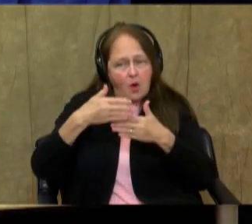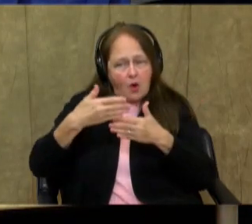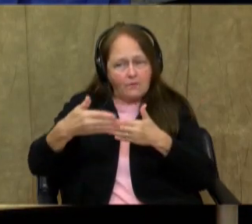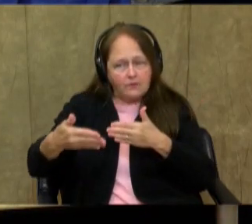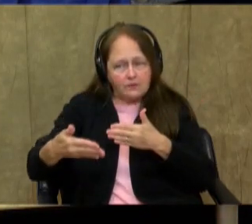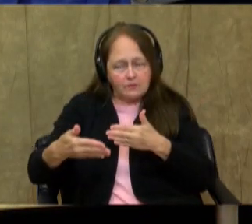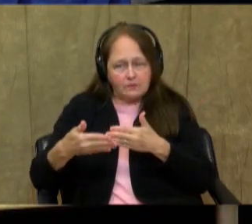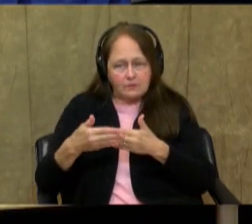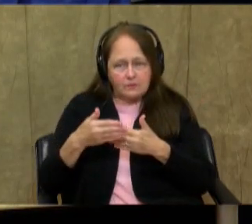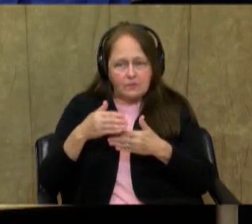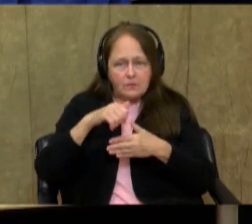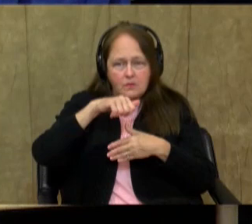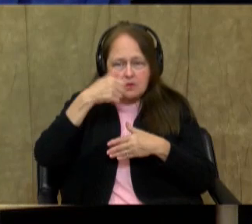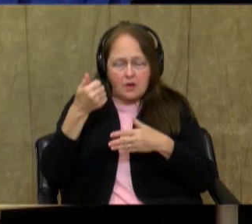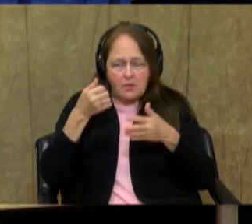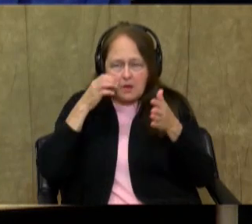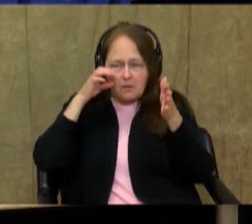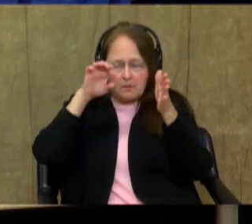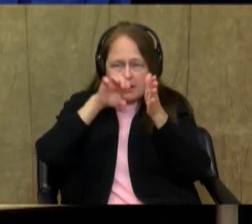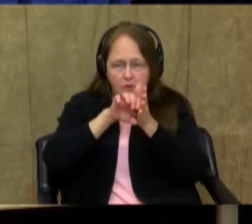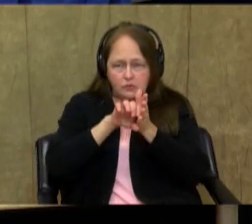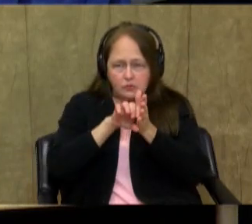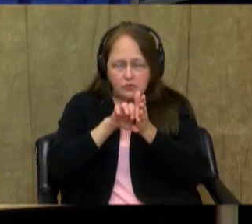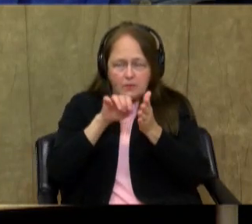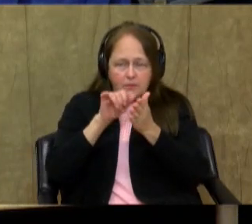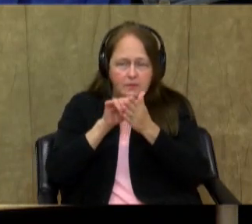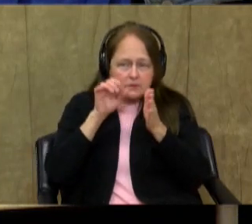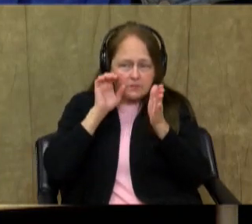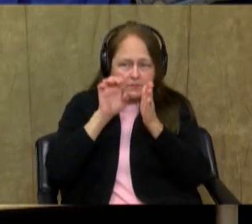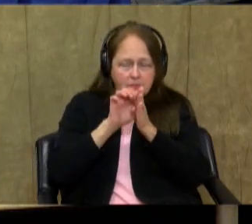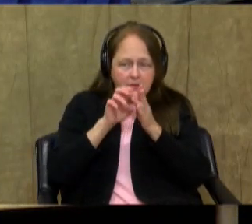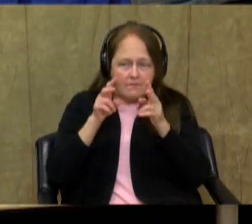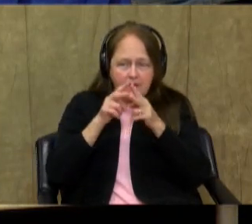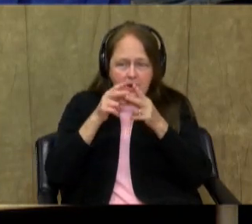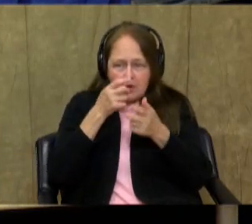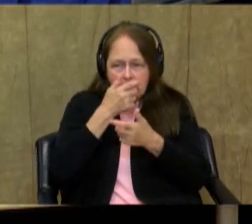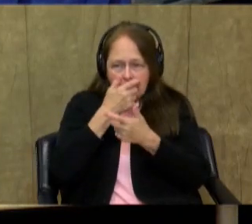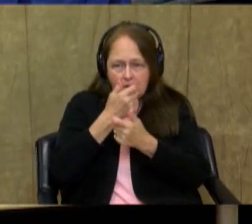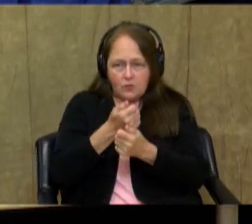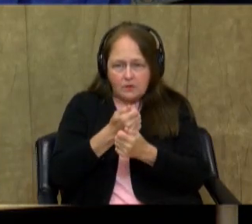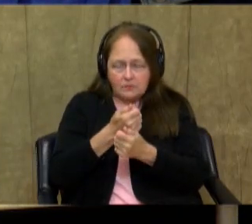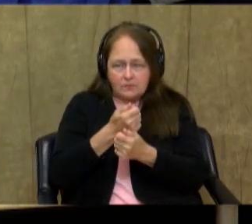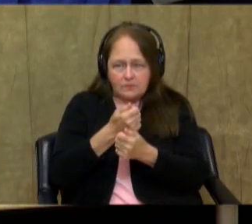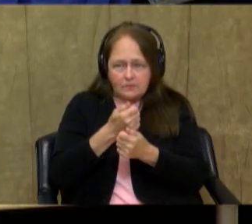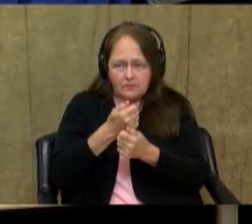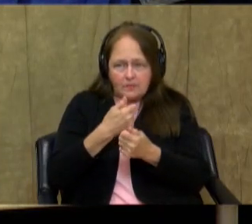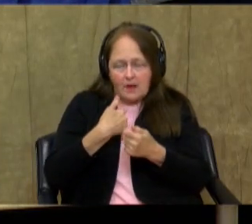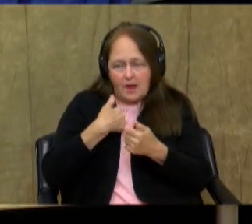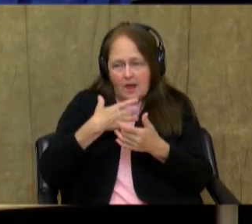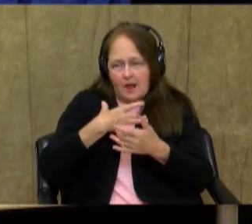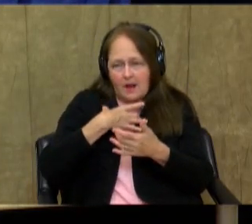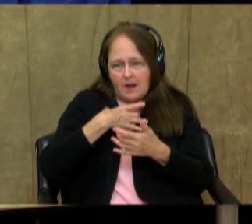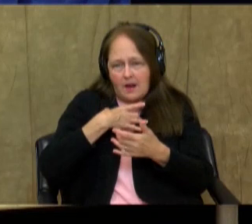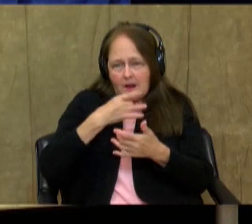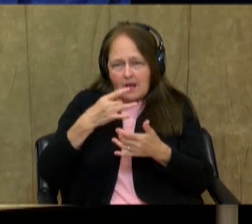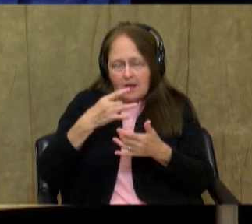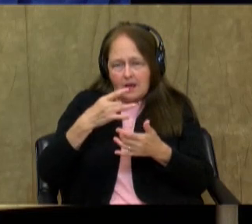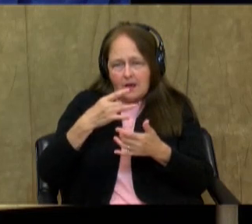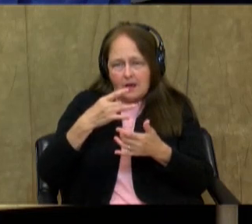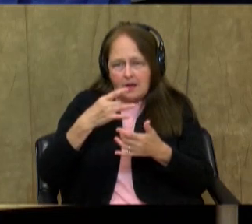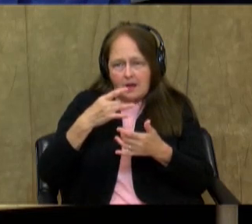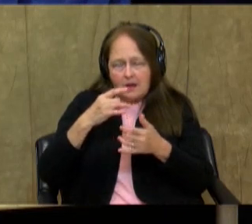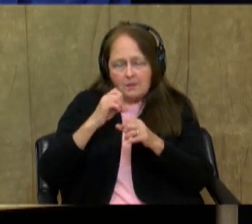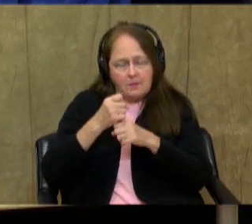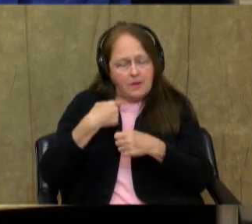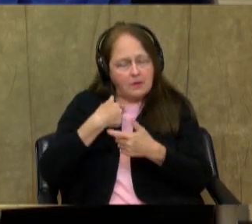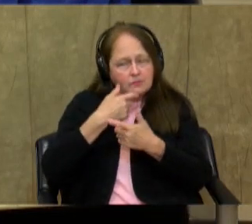Let's look at another picture. Now, this picture is very interesting. I like to be outside, so that sparks